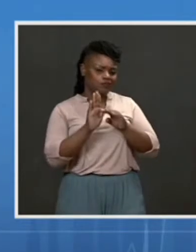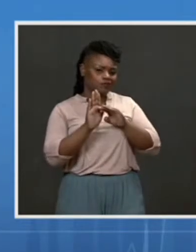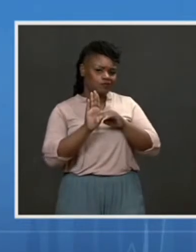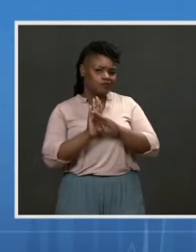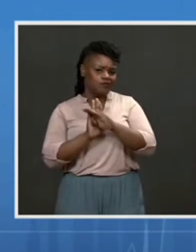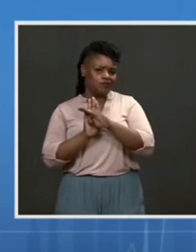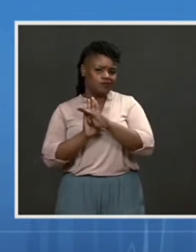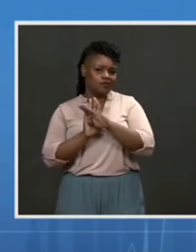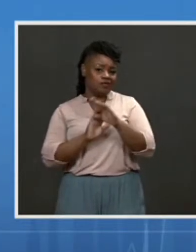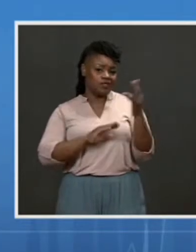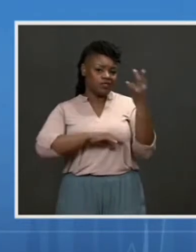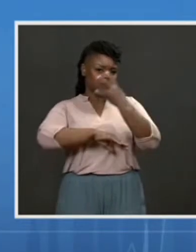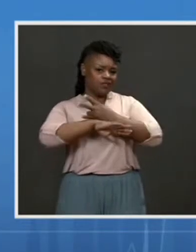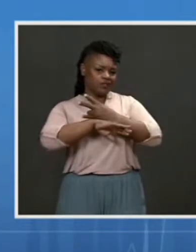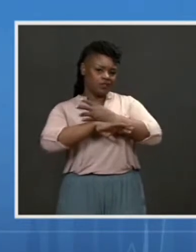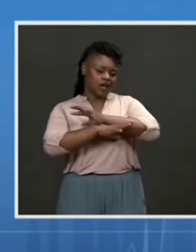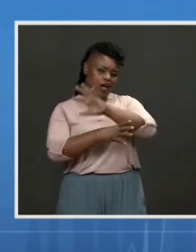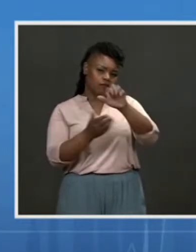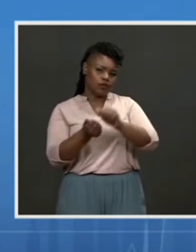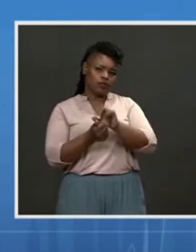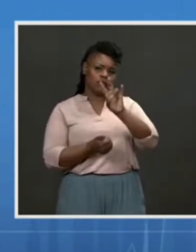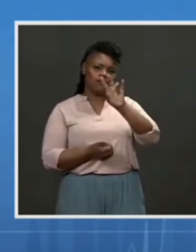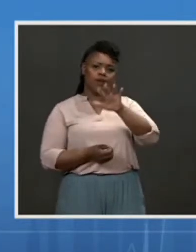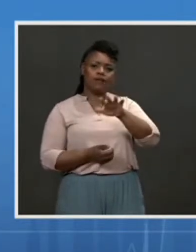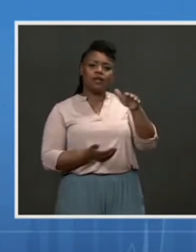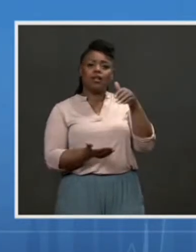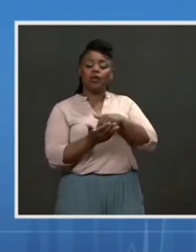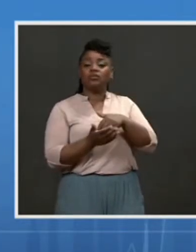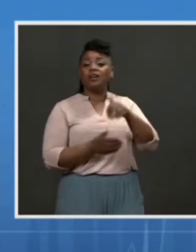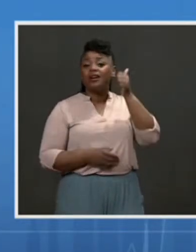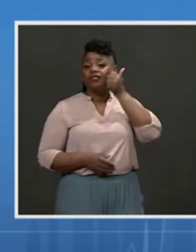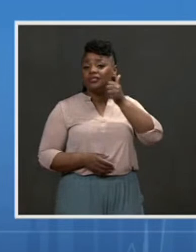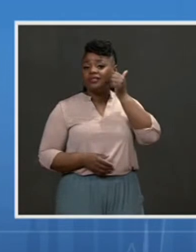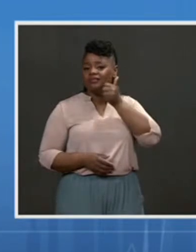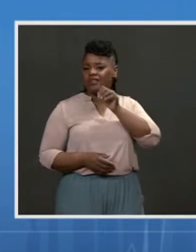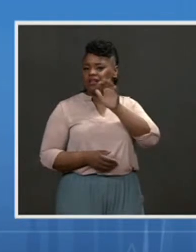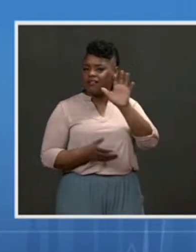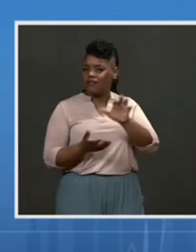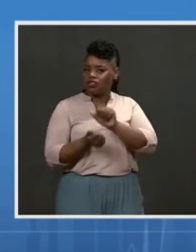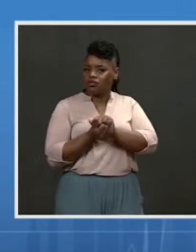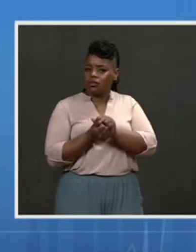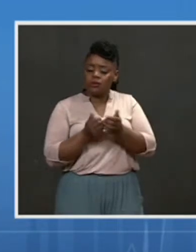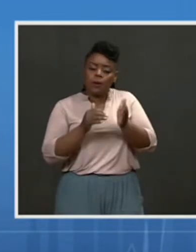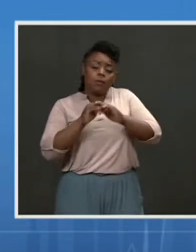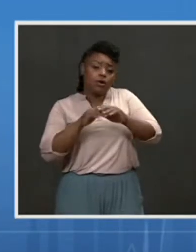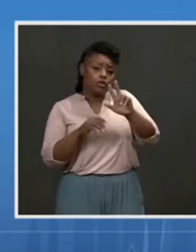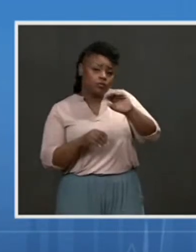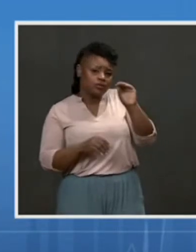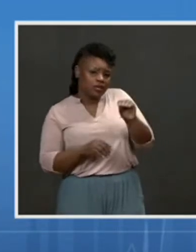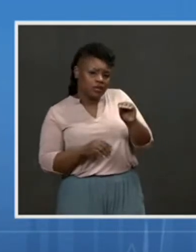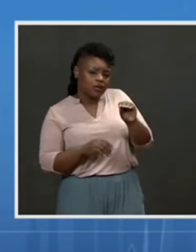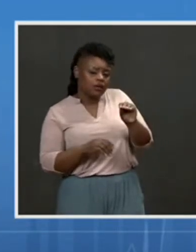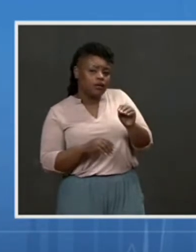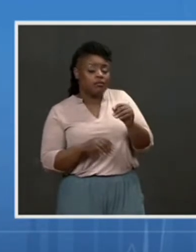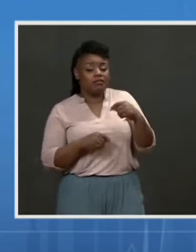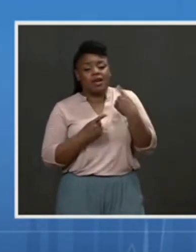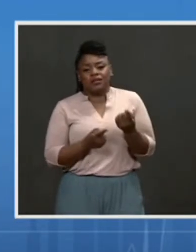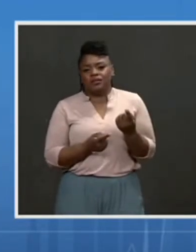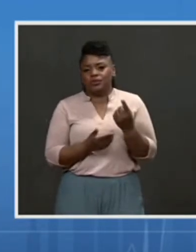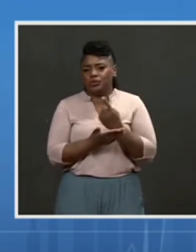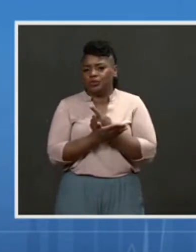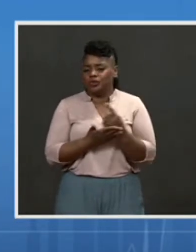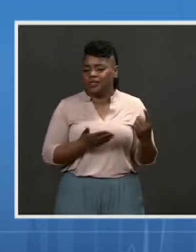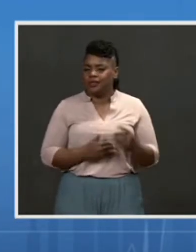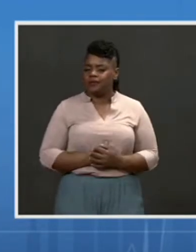nearly 55,000 per day, up about 3% from the prior 7-day average. The most recent 7-day average of